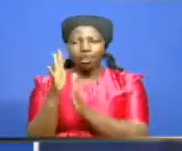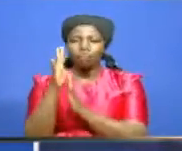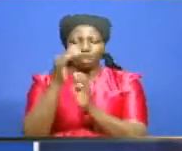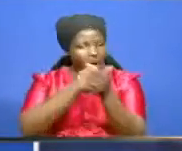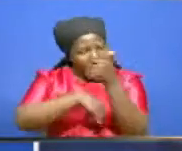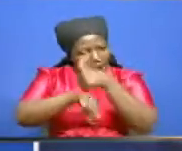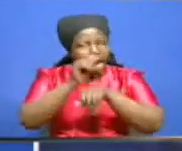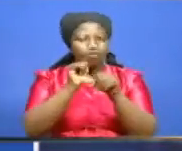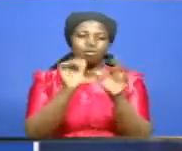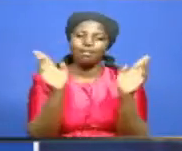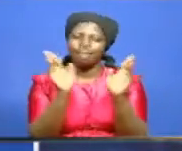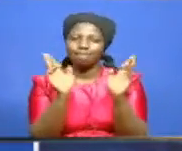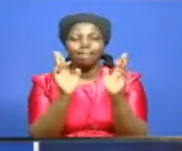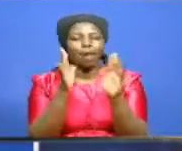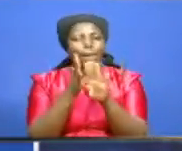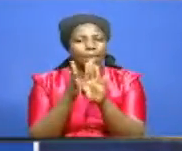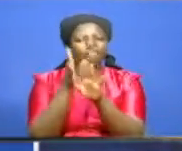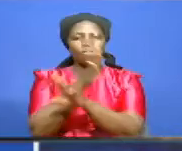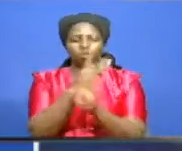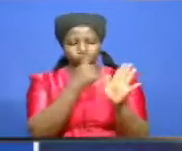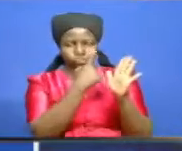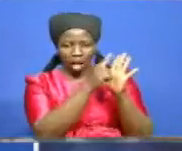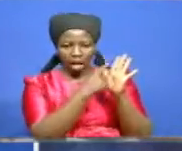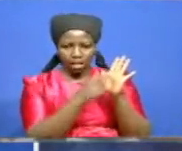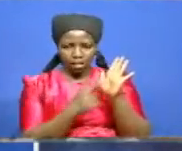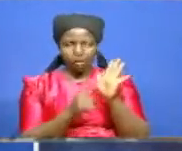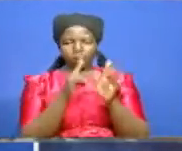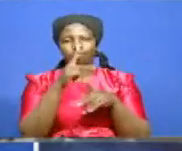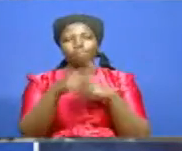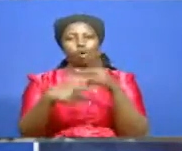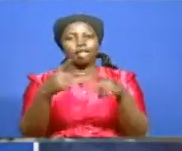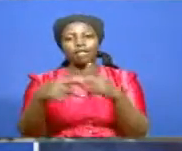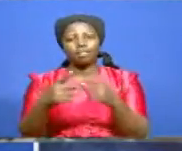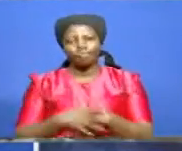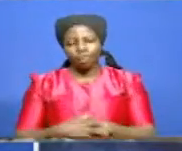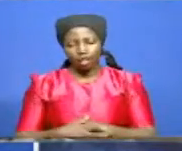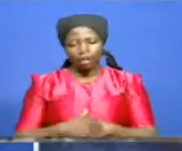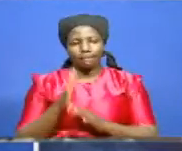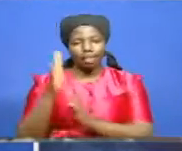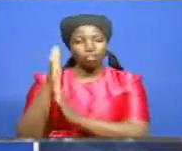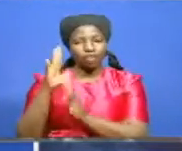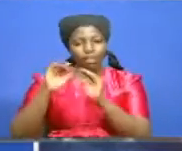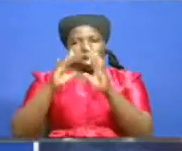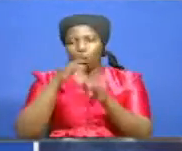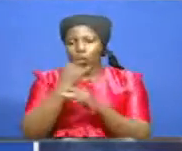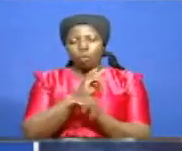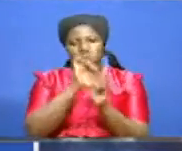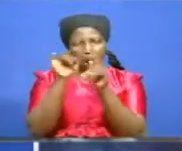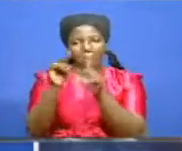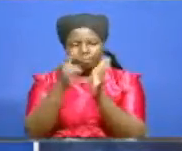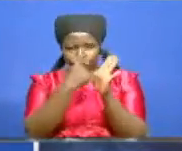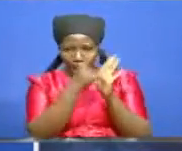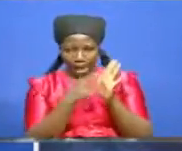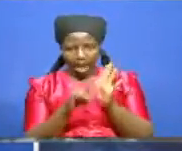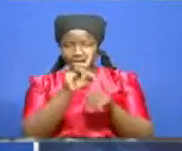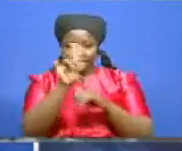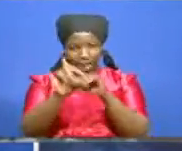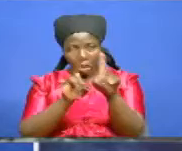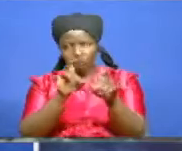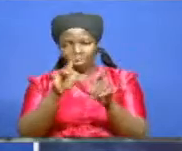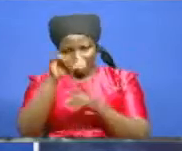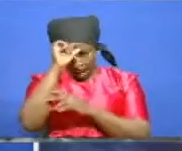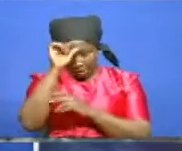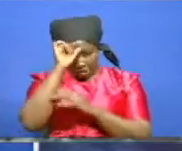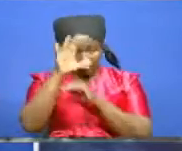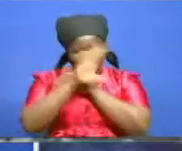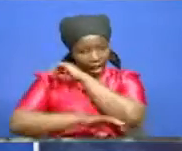measures were in place ahead of the marking process. In terms of the security of teachers that are going to mark the examination, The government